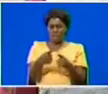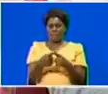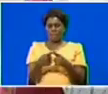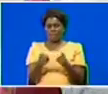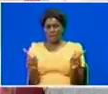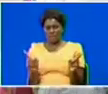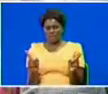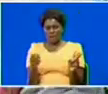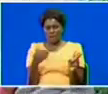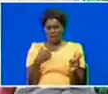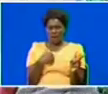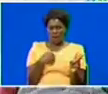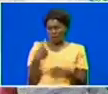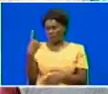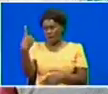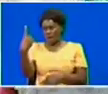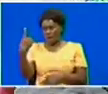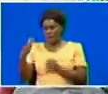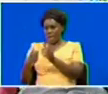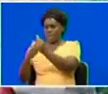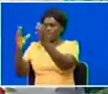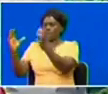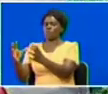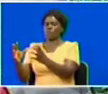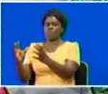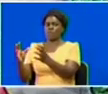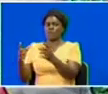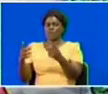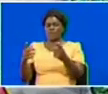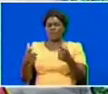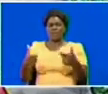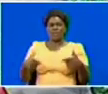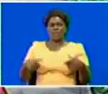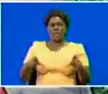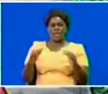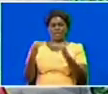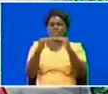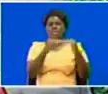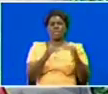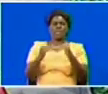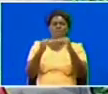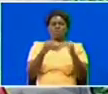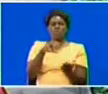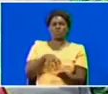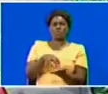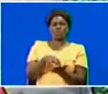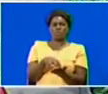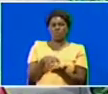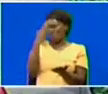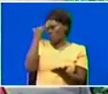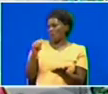can have one for the front runners. No, actually, let them be on equal platform. Why not? Everybody. Why